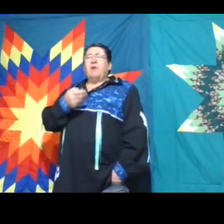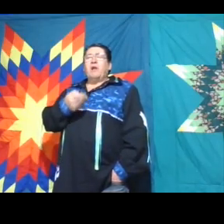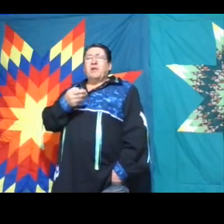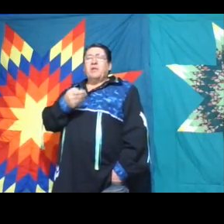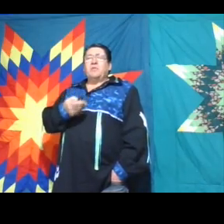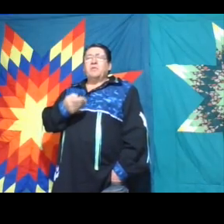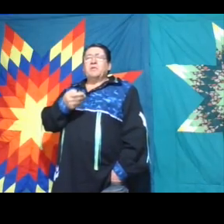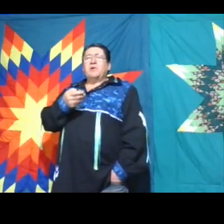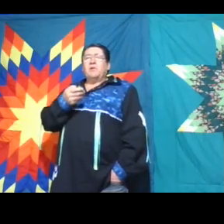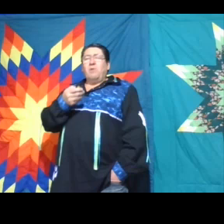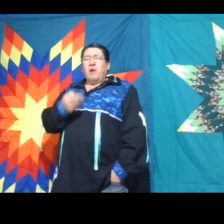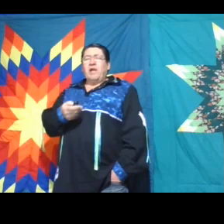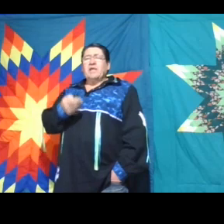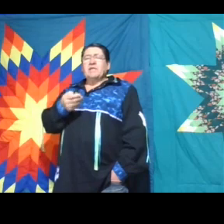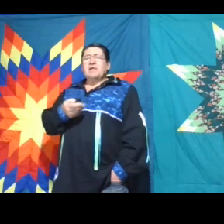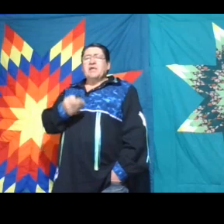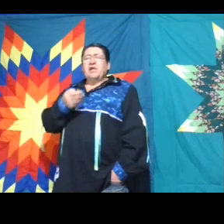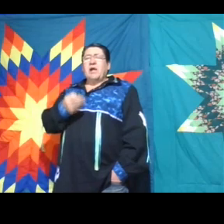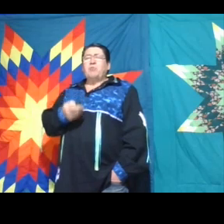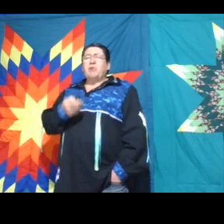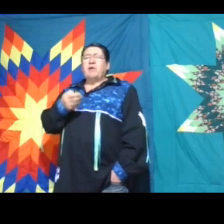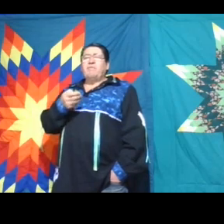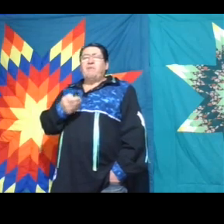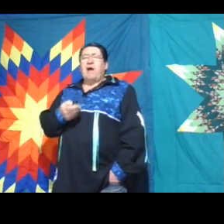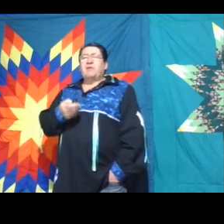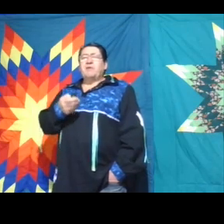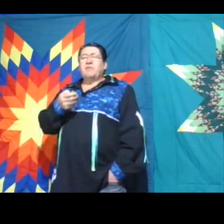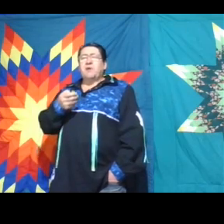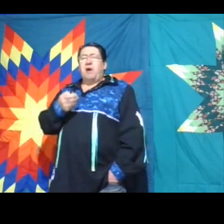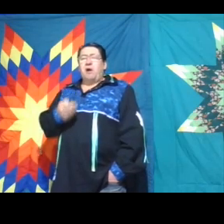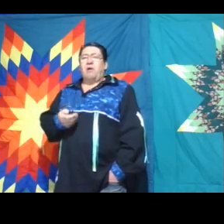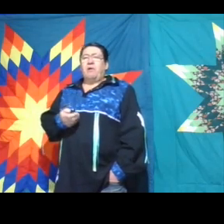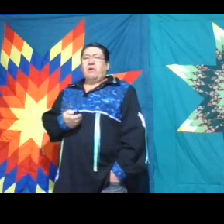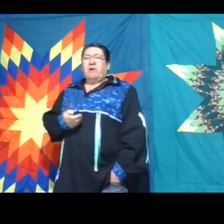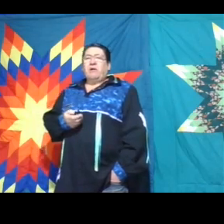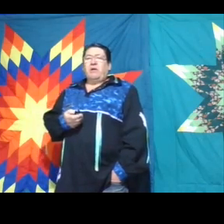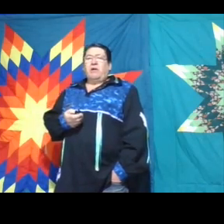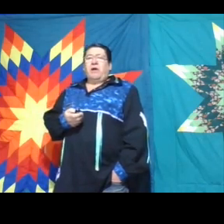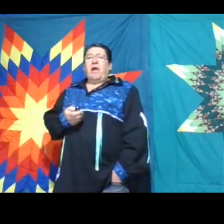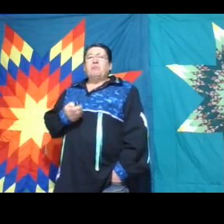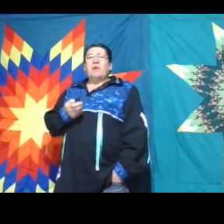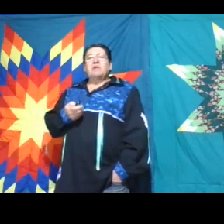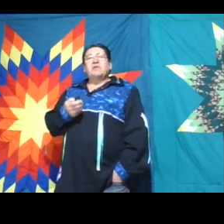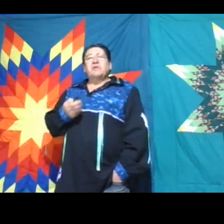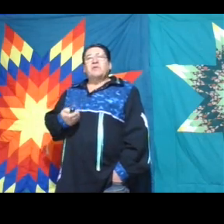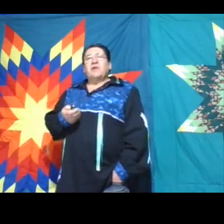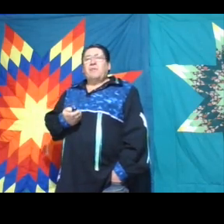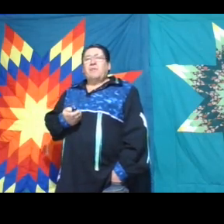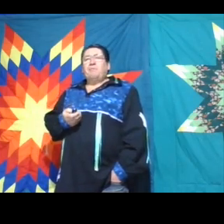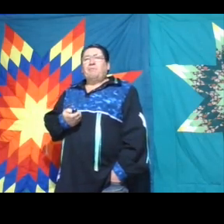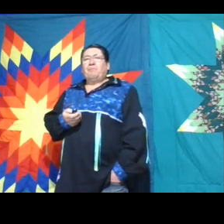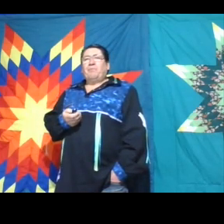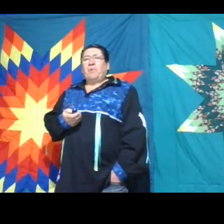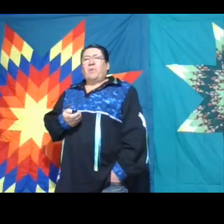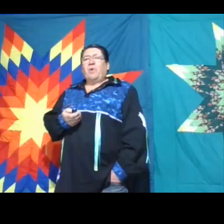communicating what those organization and company values are, and being true to